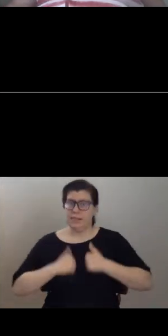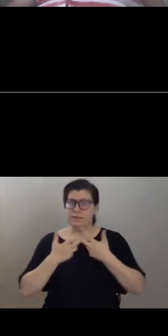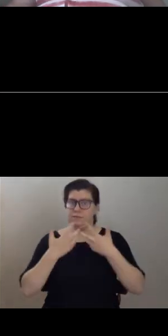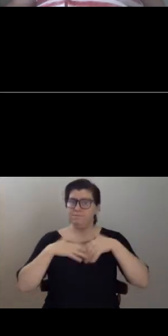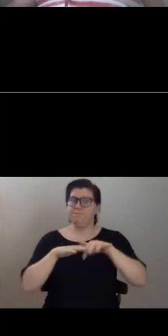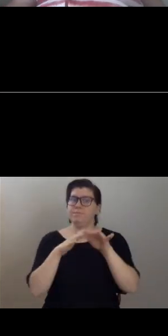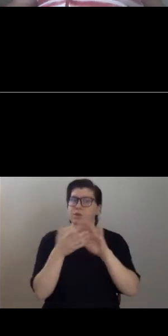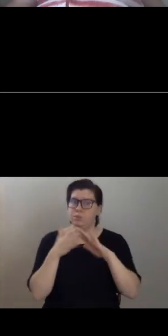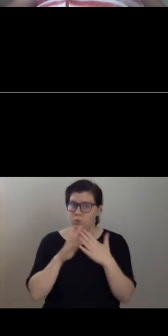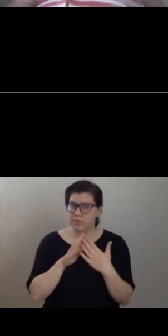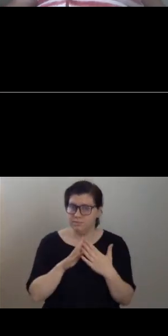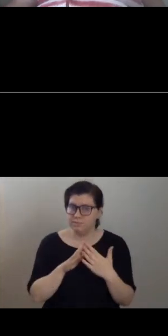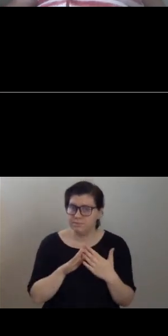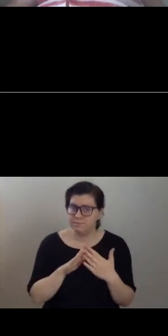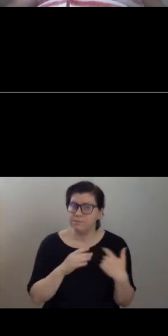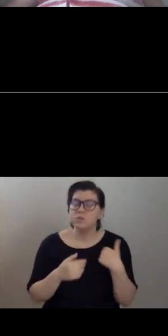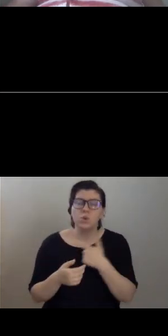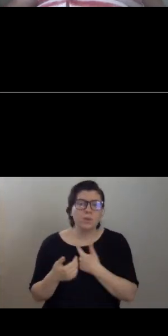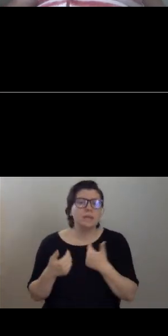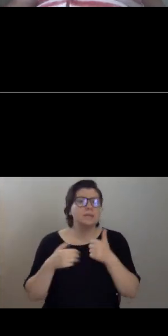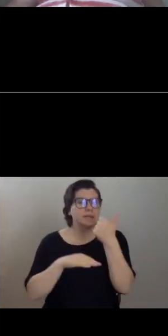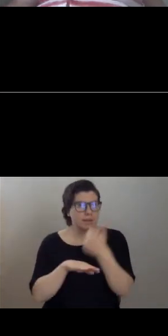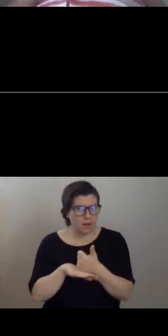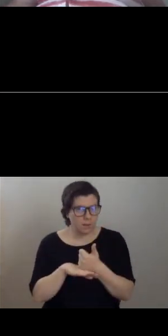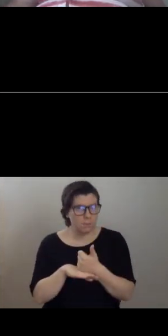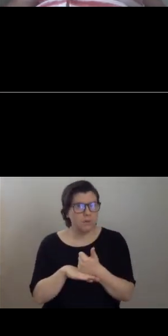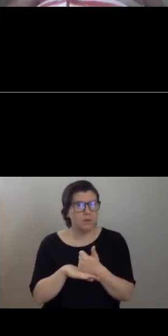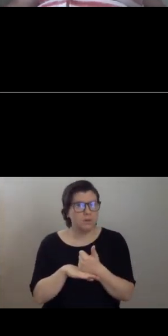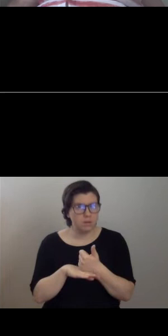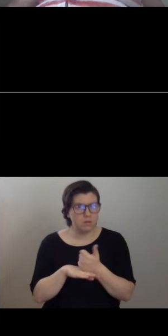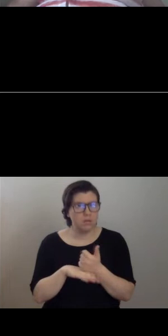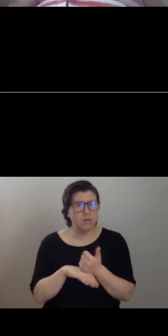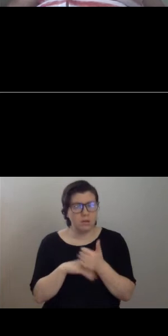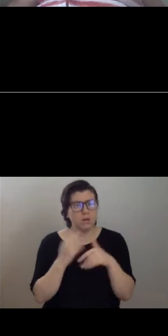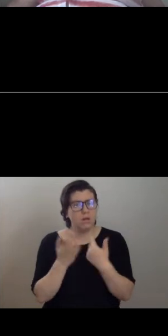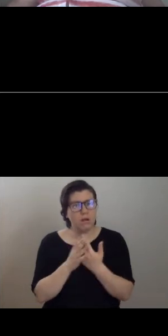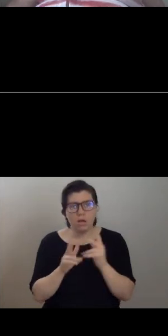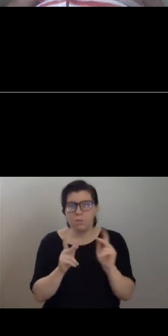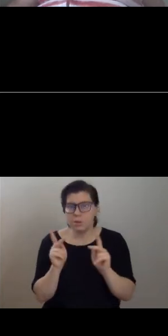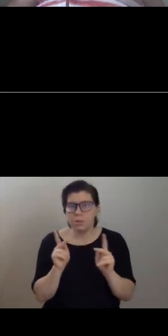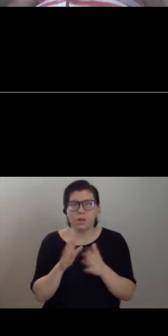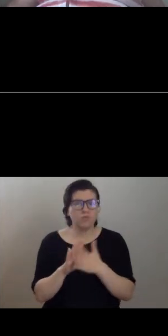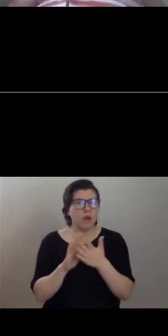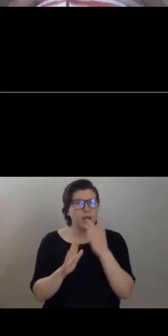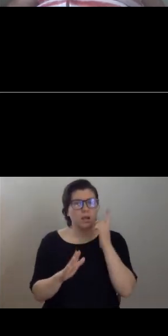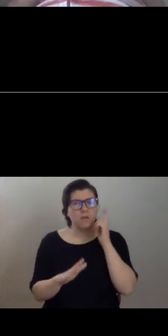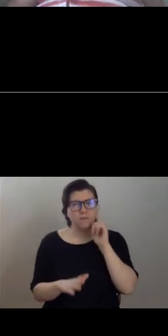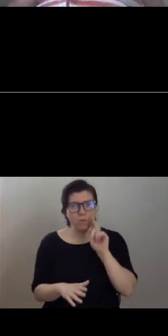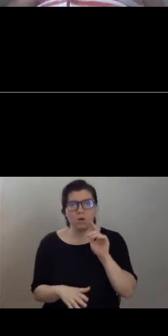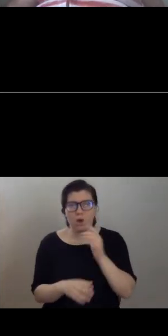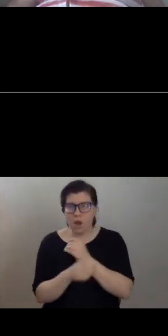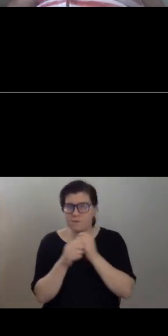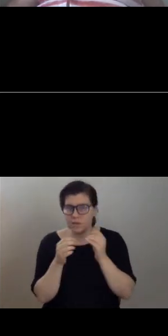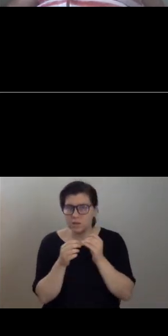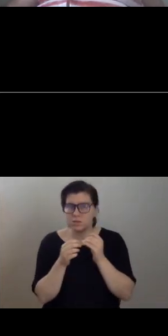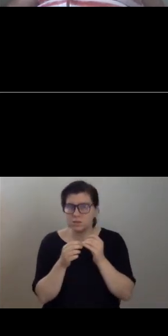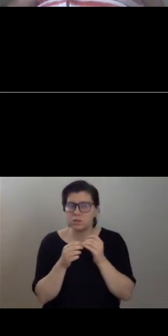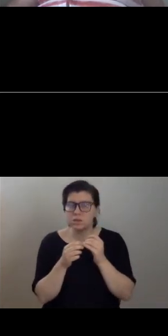So we sent that out to each one of the people that were running from office, and we did get